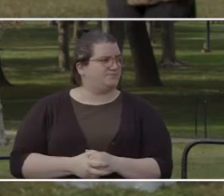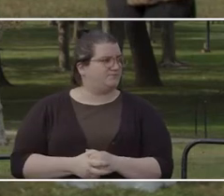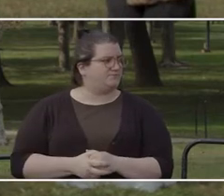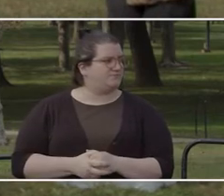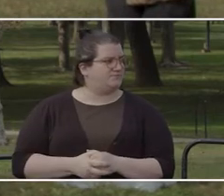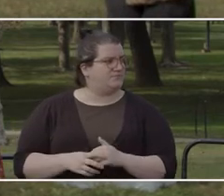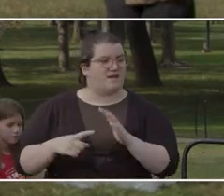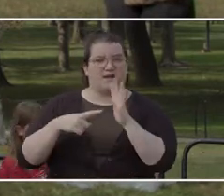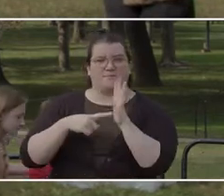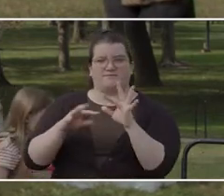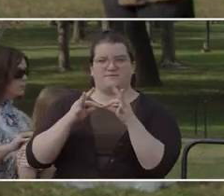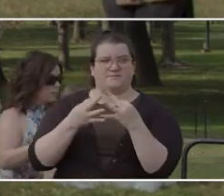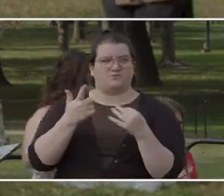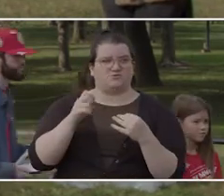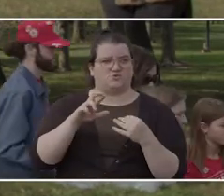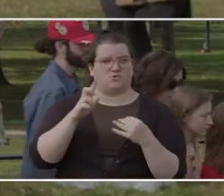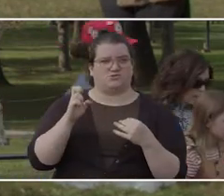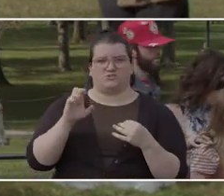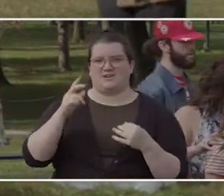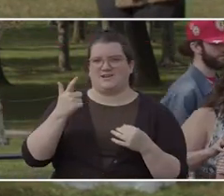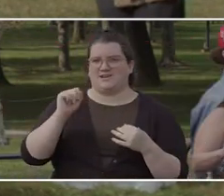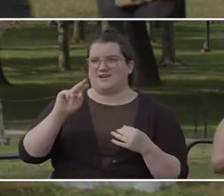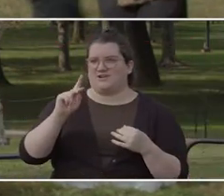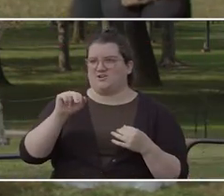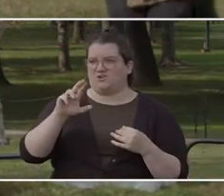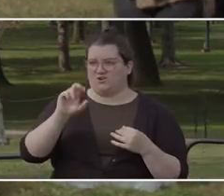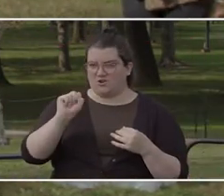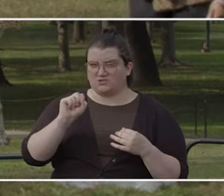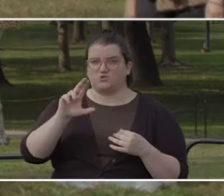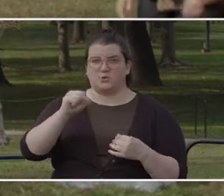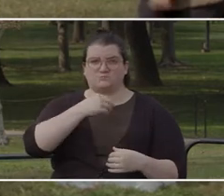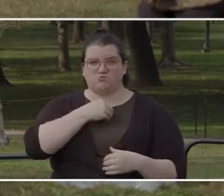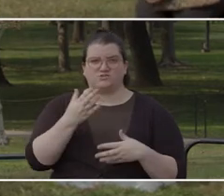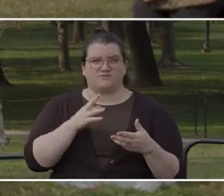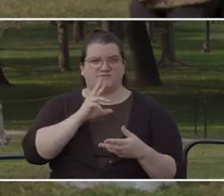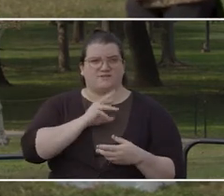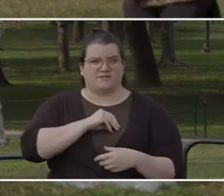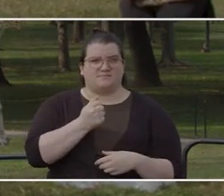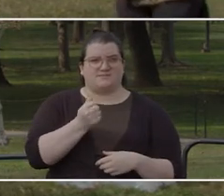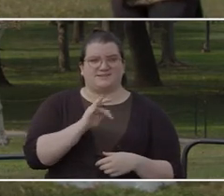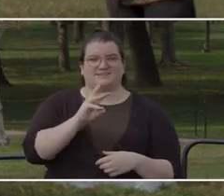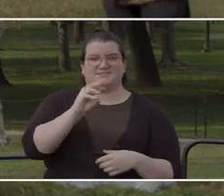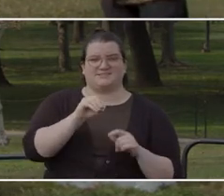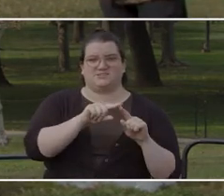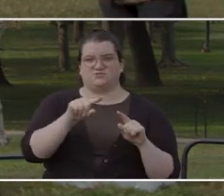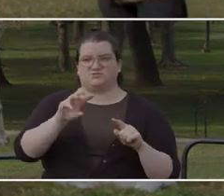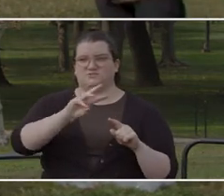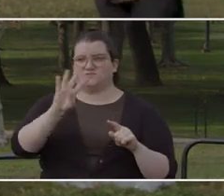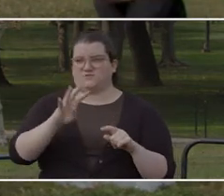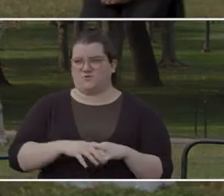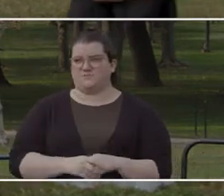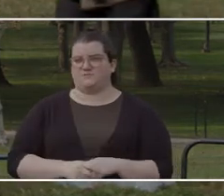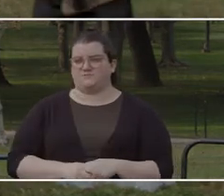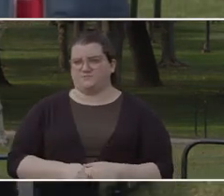On behalf of the family of George Gancars, U.S. Marine Corps, served in Vietnam 1960 to 1964.